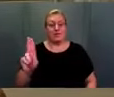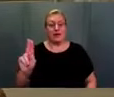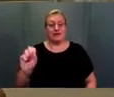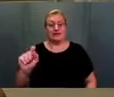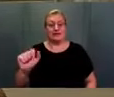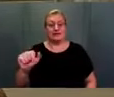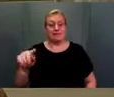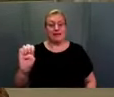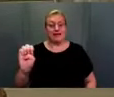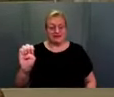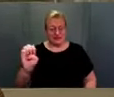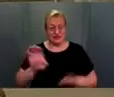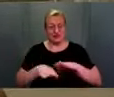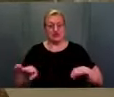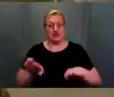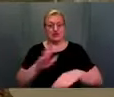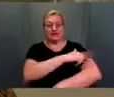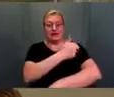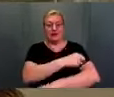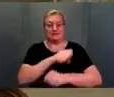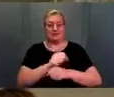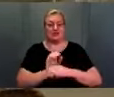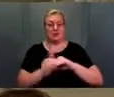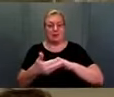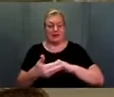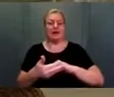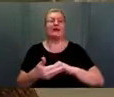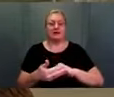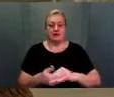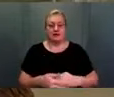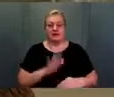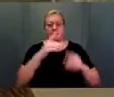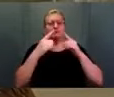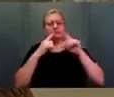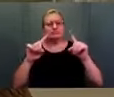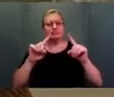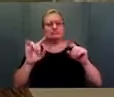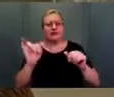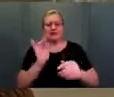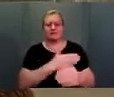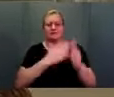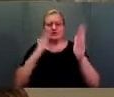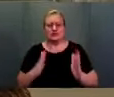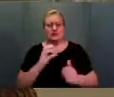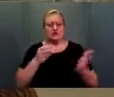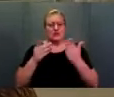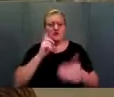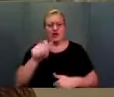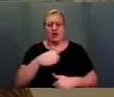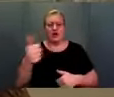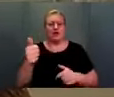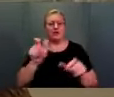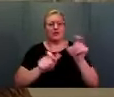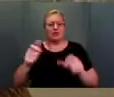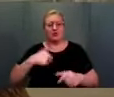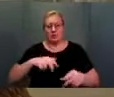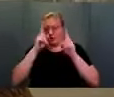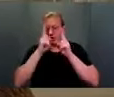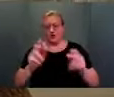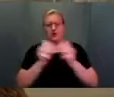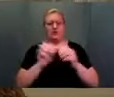Jamaica. For your accomplishments as a recording artist and your service to others, we honor you with the degree